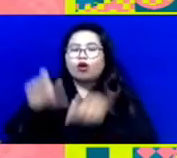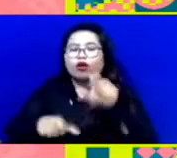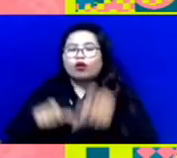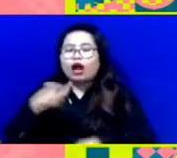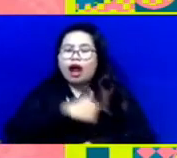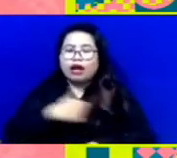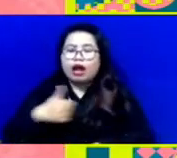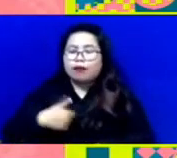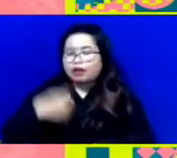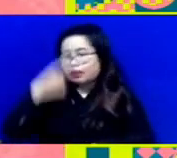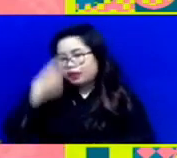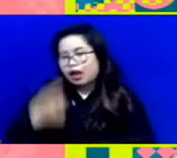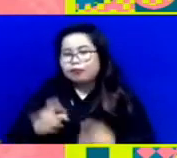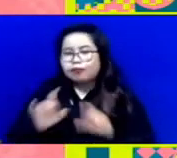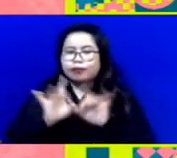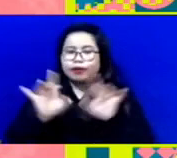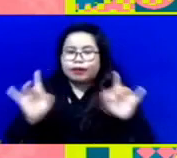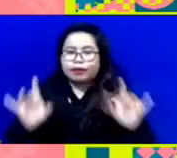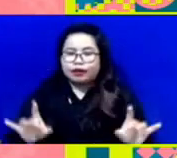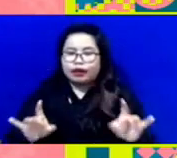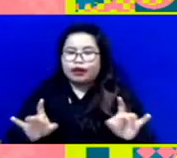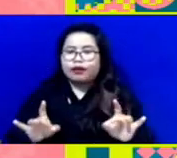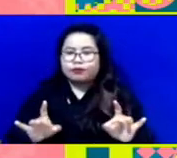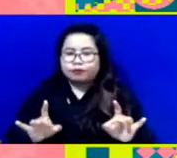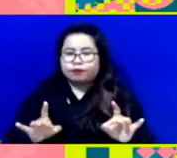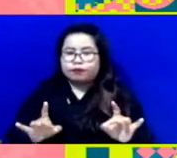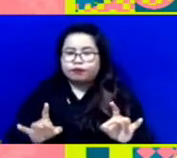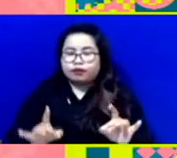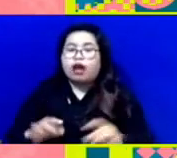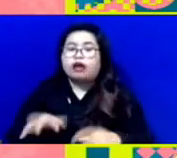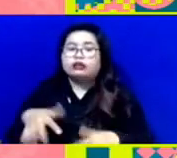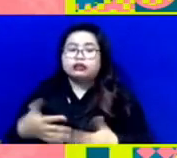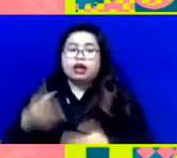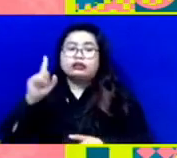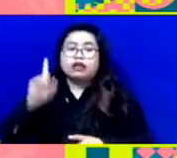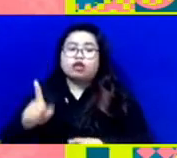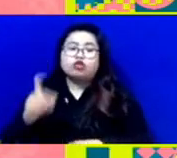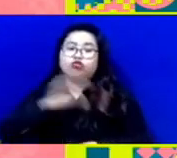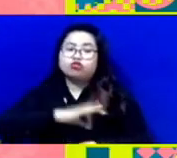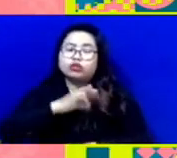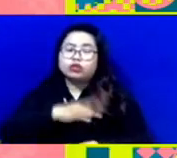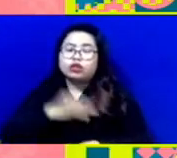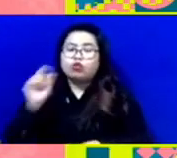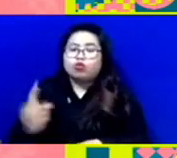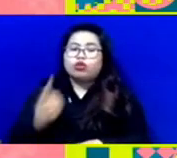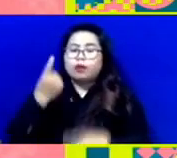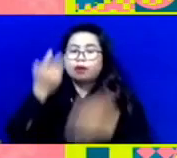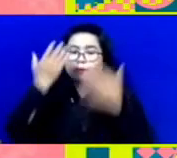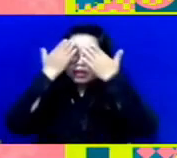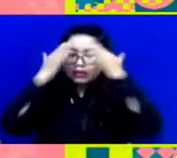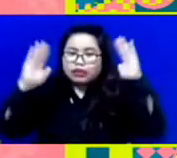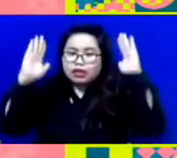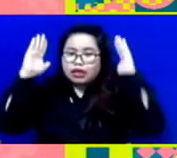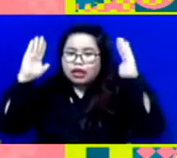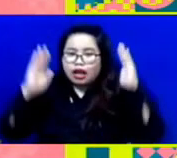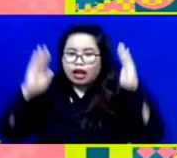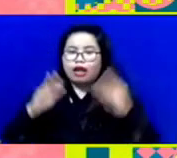So one of the main functions of the Pancasila as the ideology of tolerance is actually